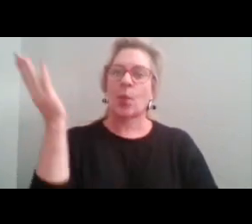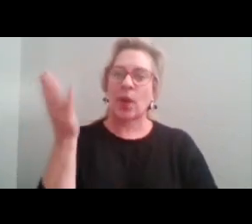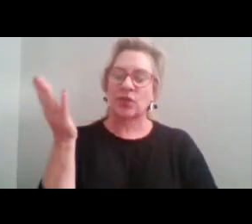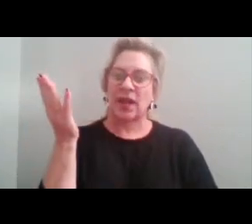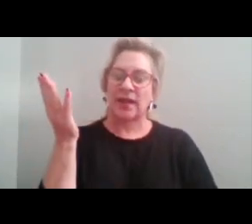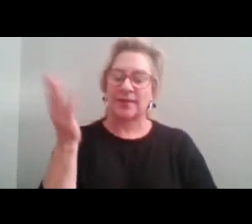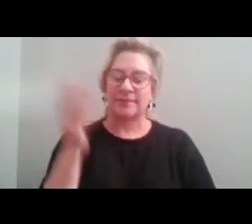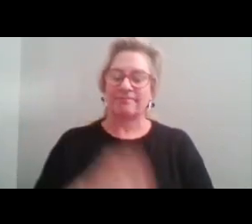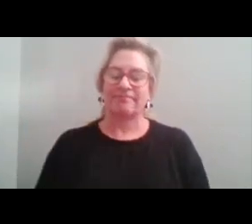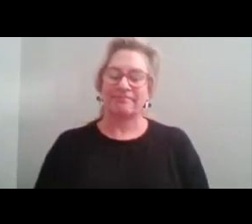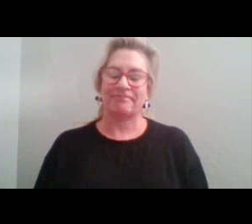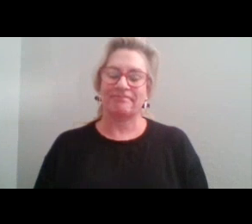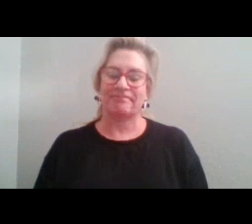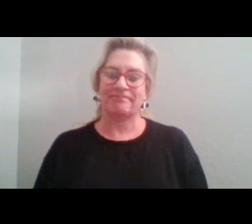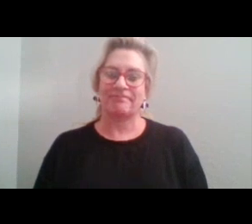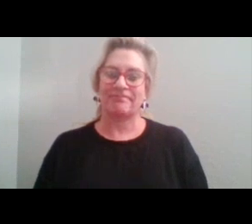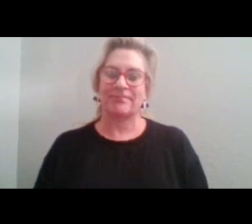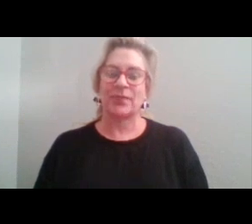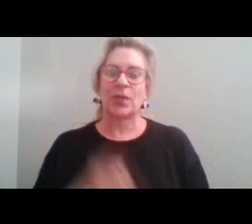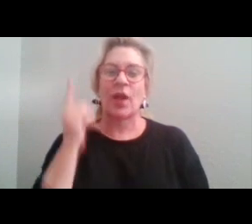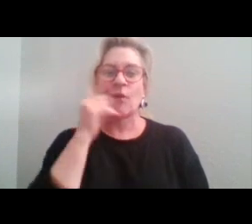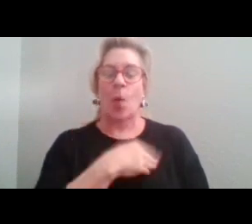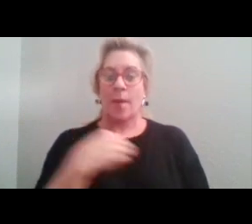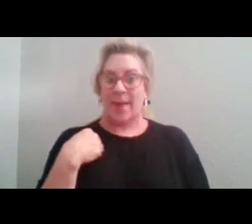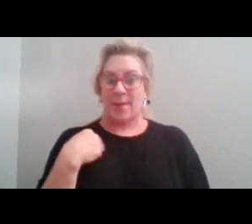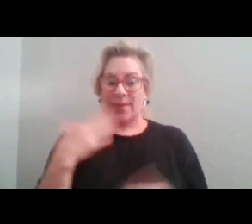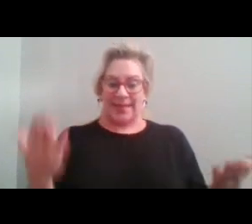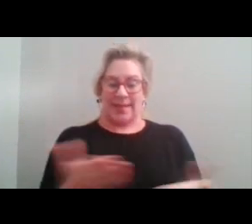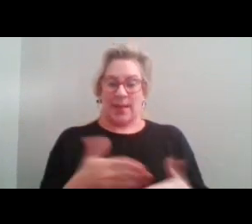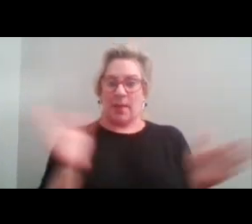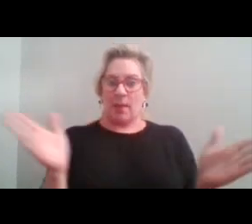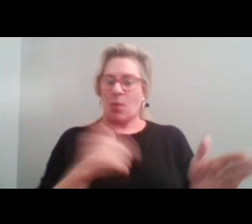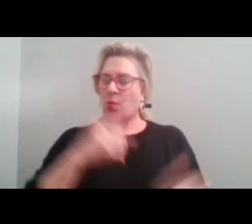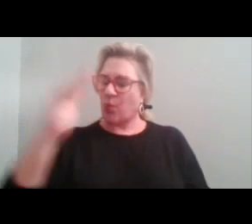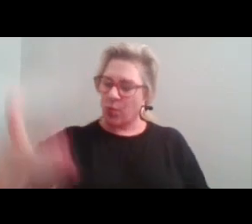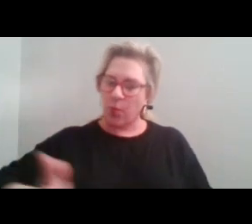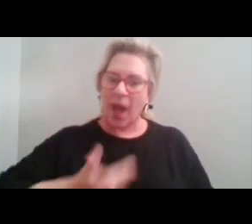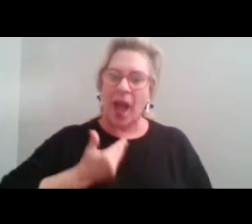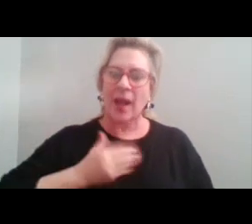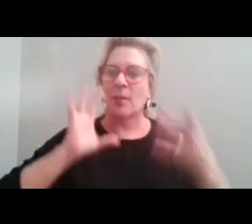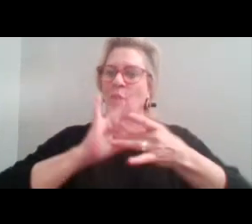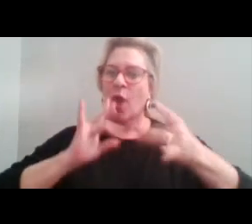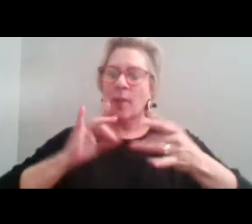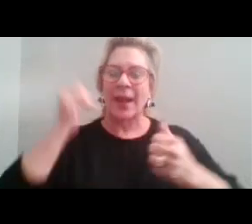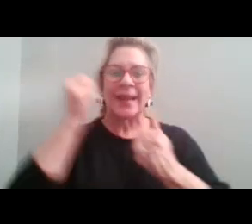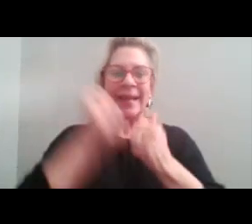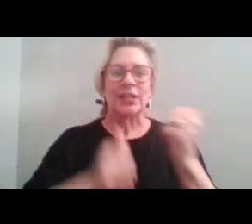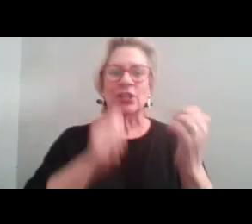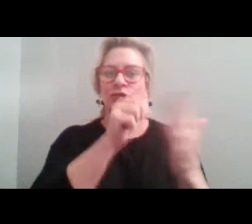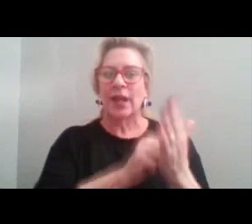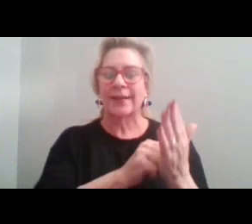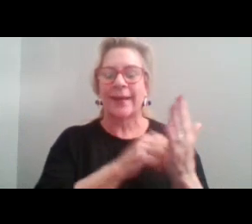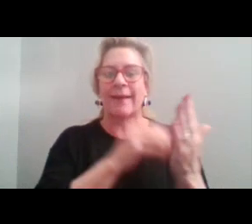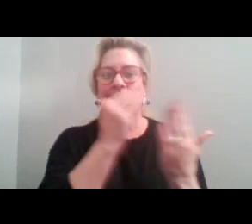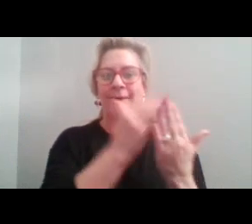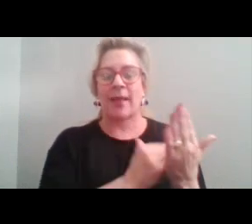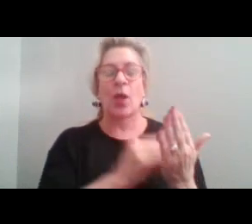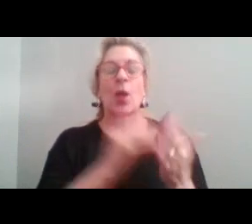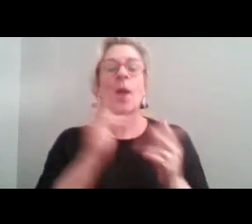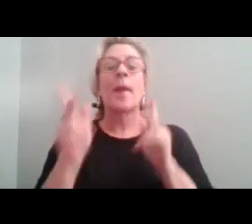have one. For members of the public, we welcome comments from the public as part of each item at this meeting. For those attending in